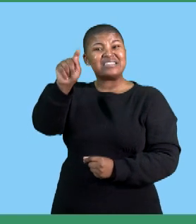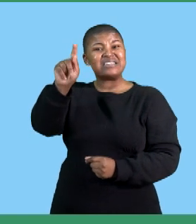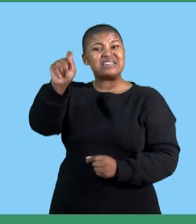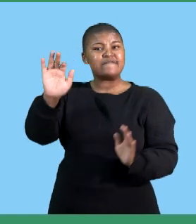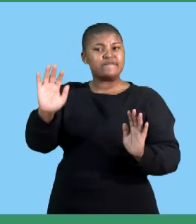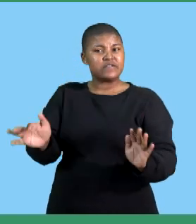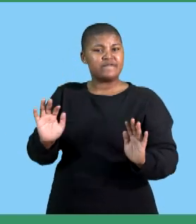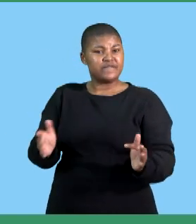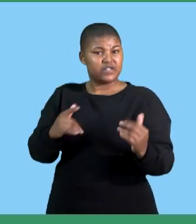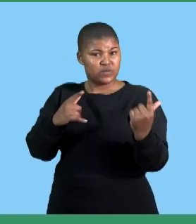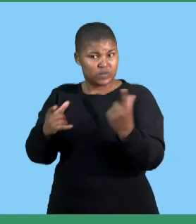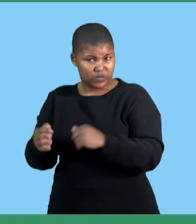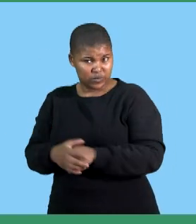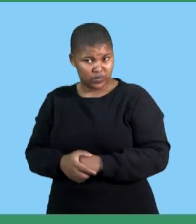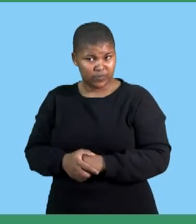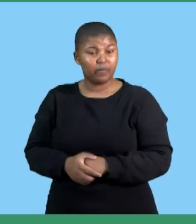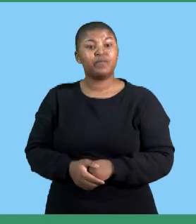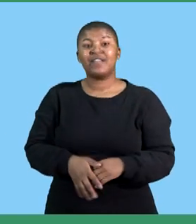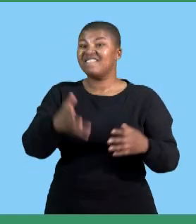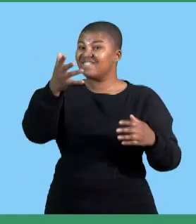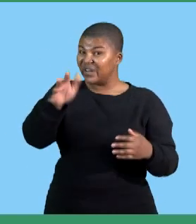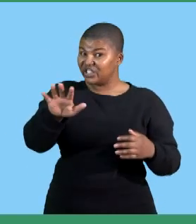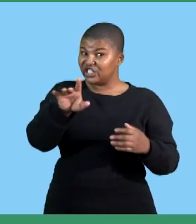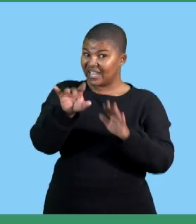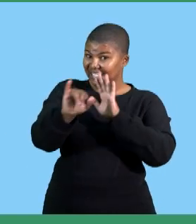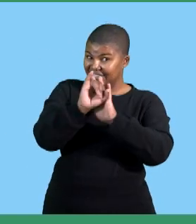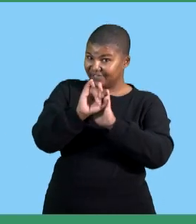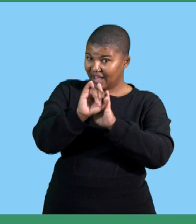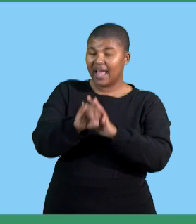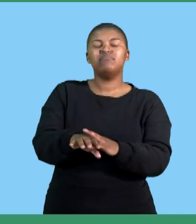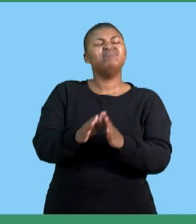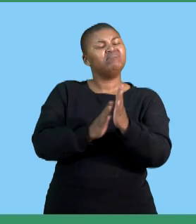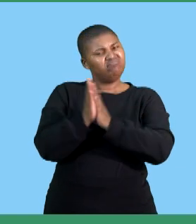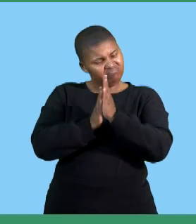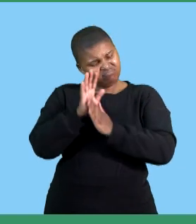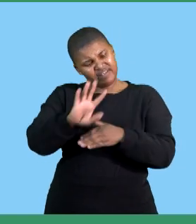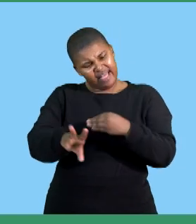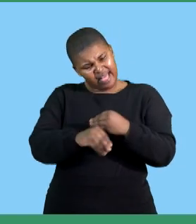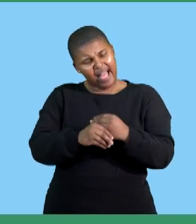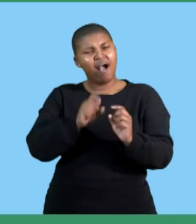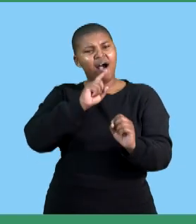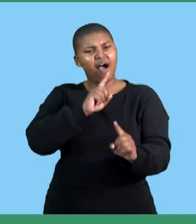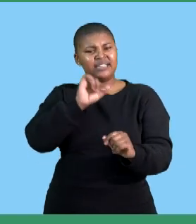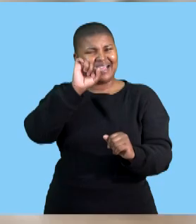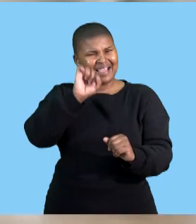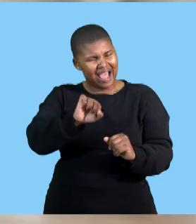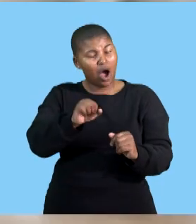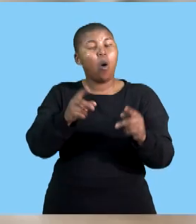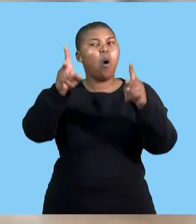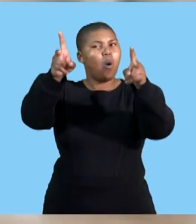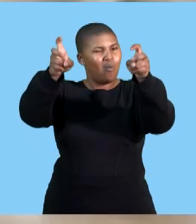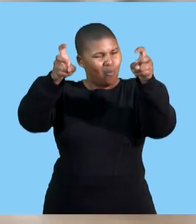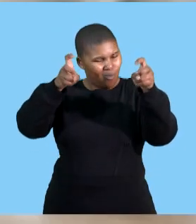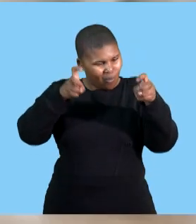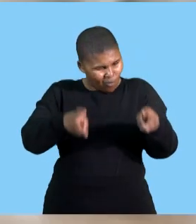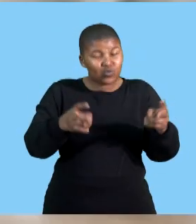Trucks and then motivate by quoting from the scenario. Now, just to remind you